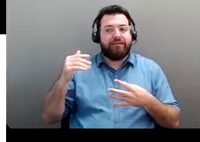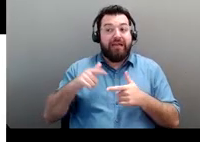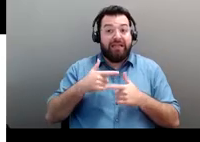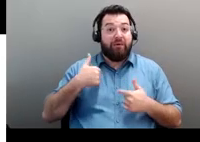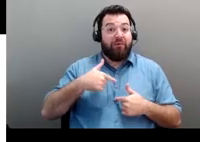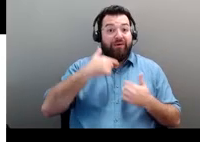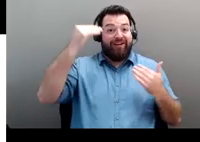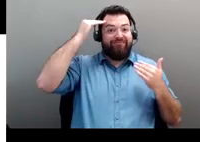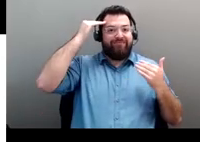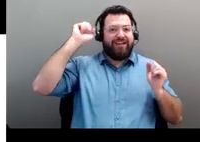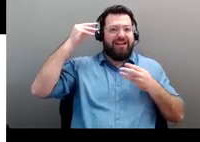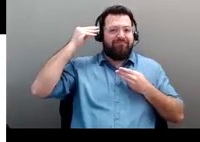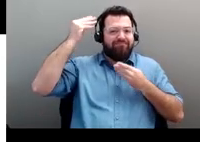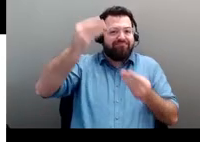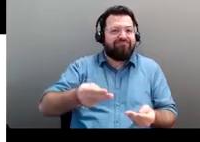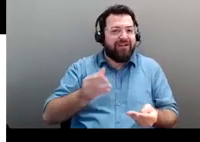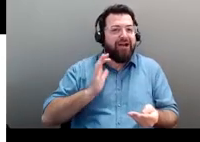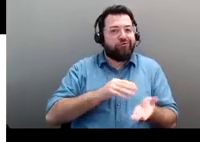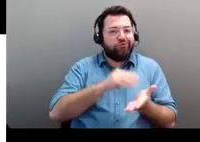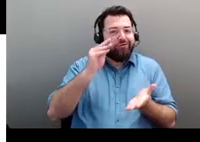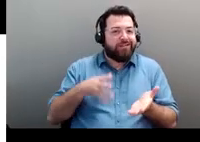our students. Um,